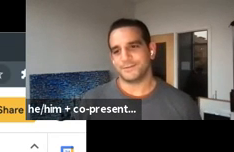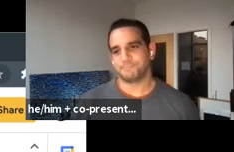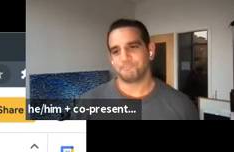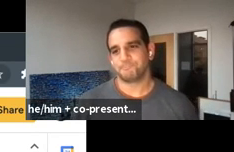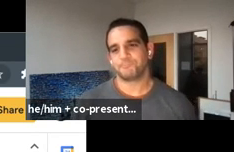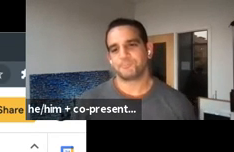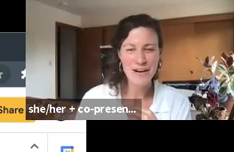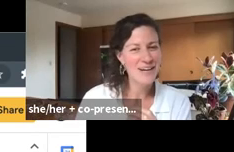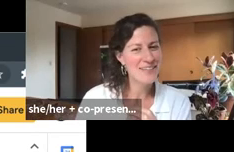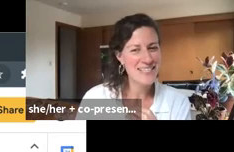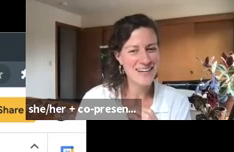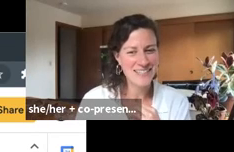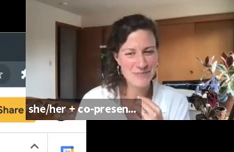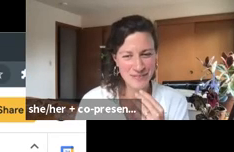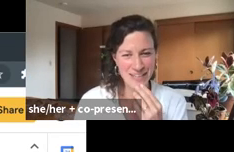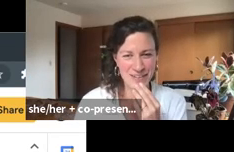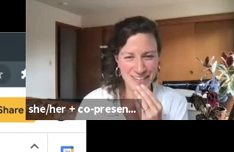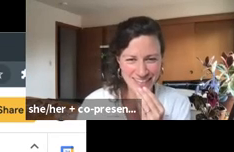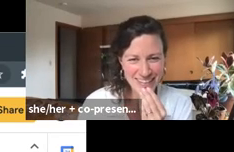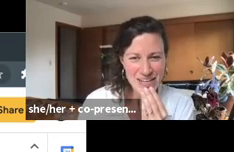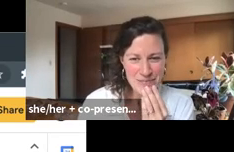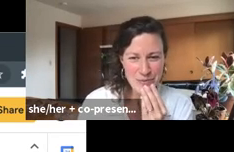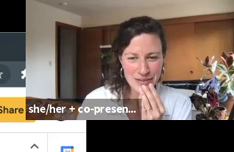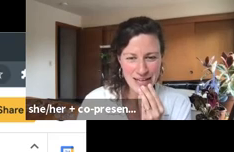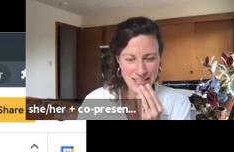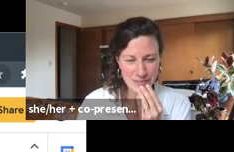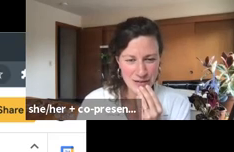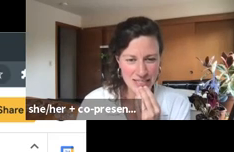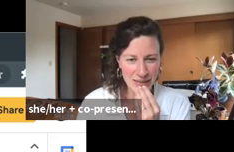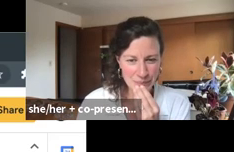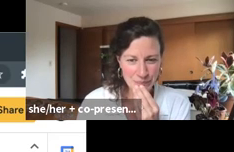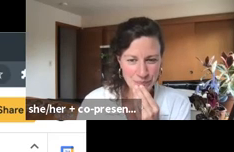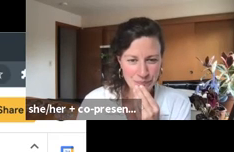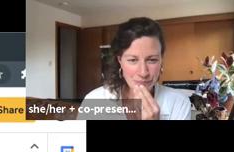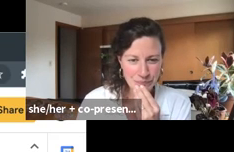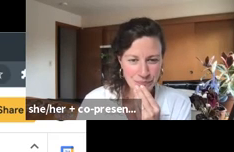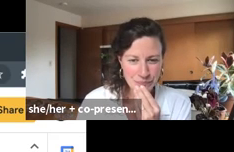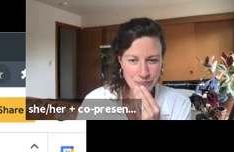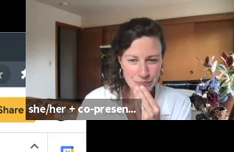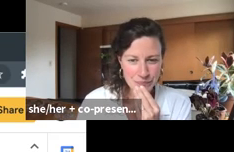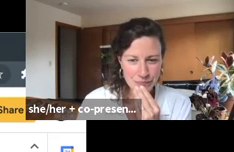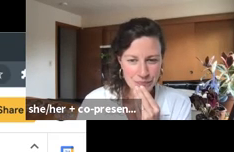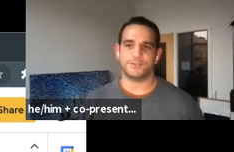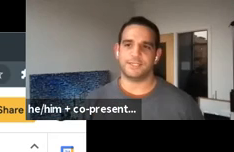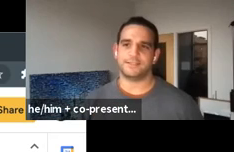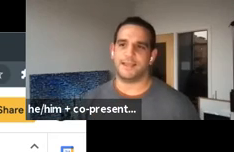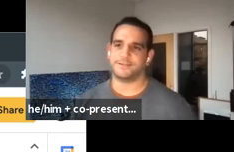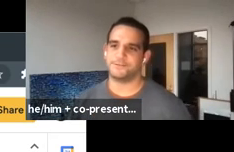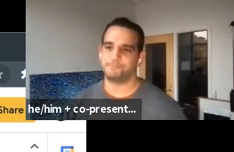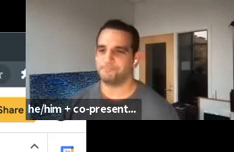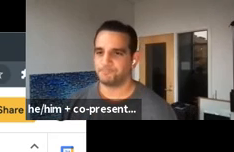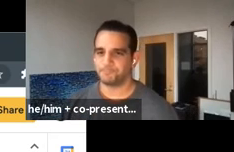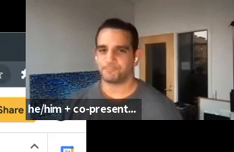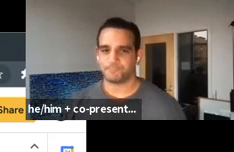my Larry David gifts. Yeah, we all have nice thoughts, but we never, maybe we don't act on them all the time. Here's our chance to